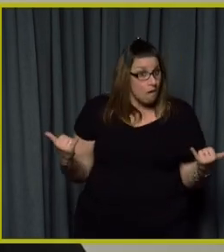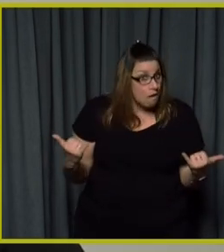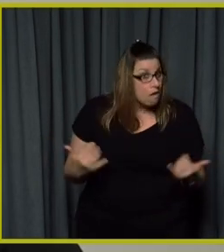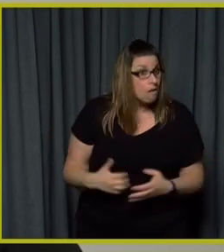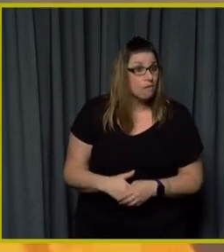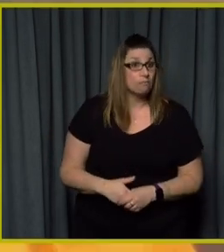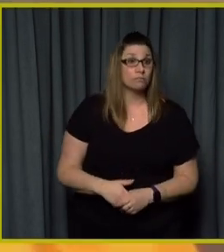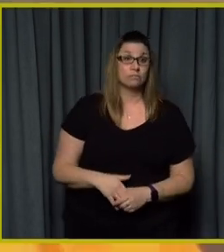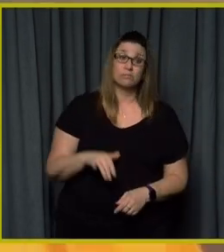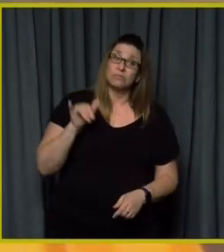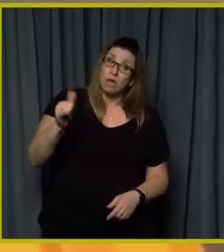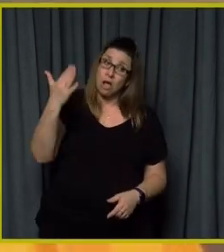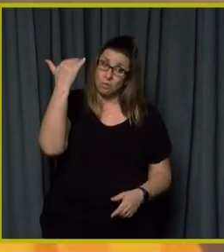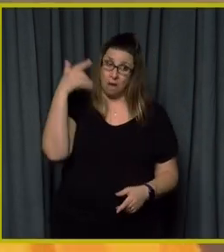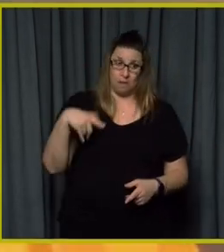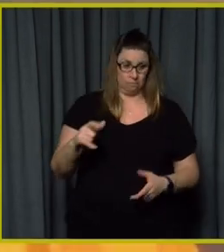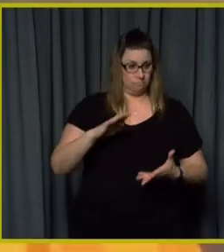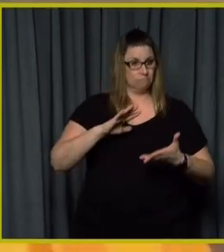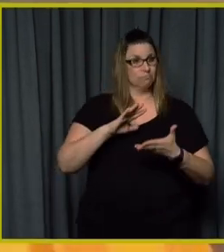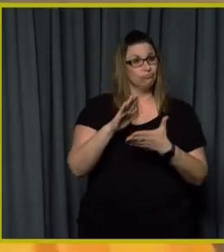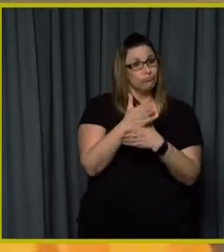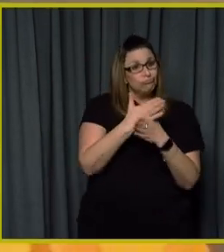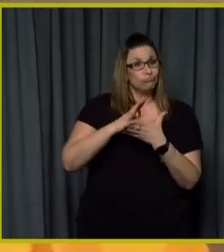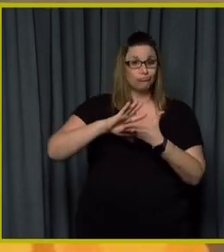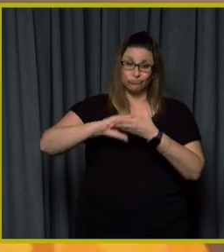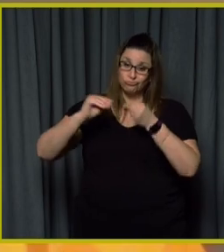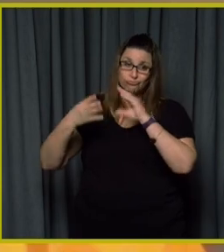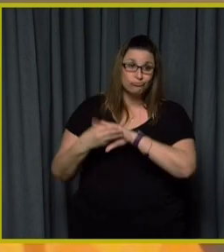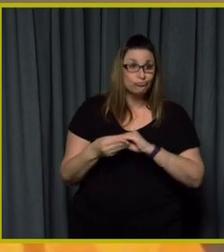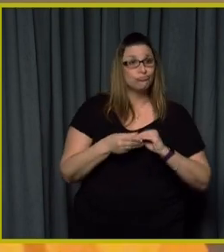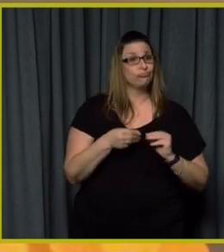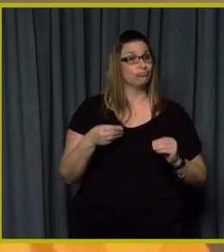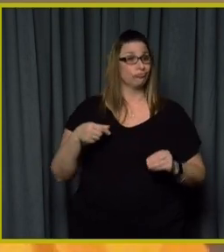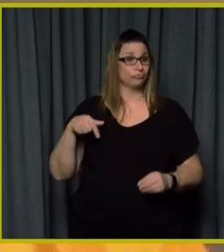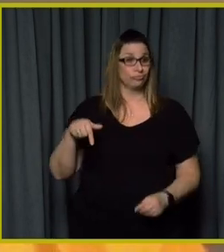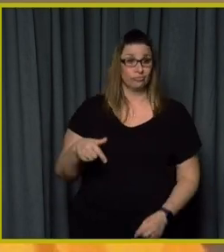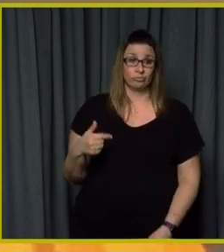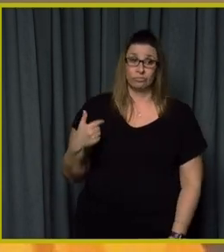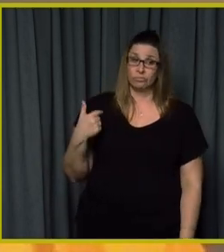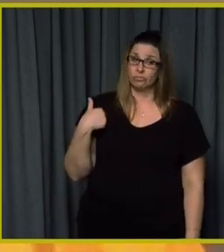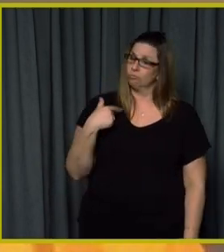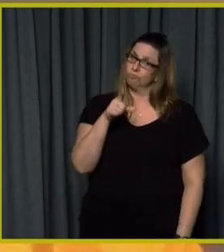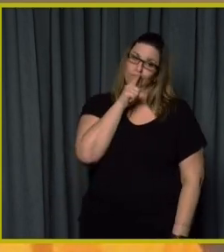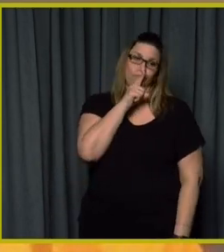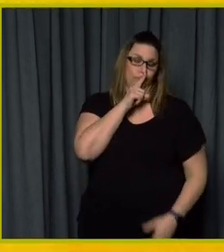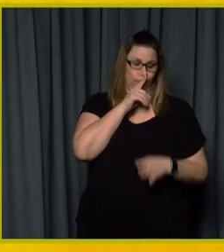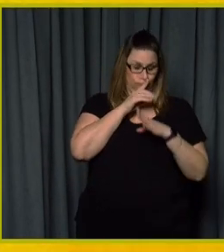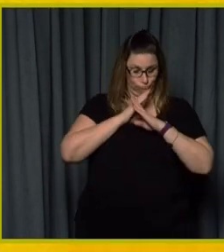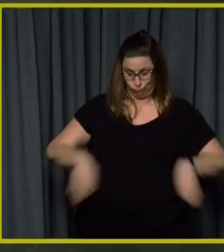the narrative. And we won't be silent anymore.